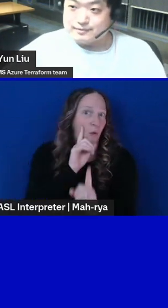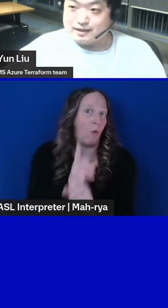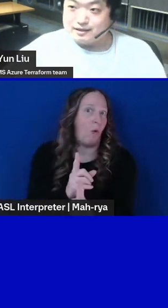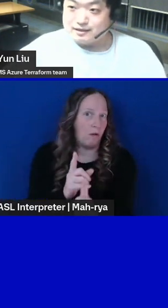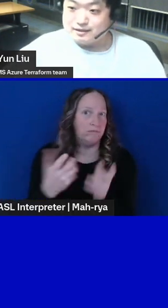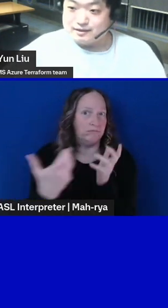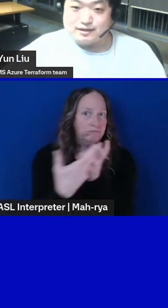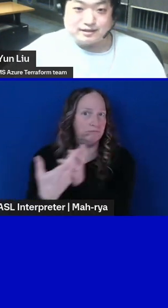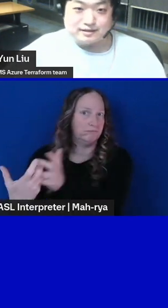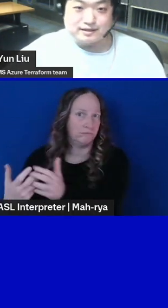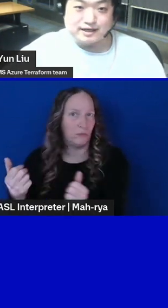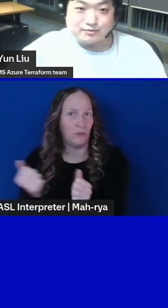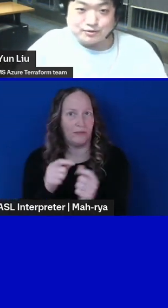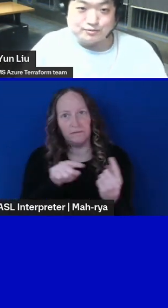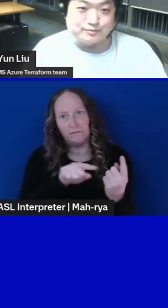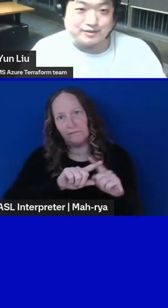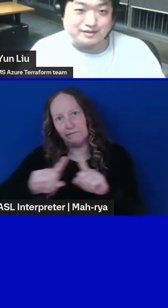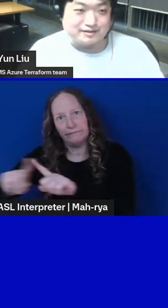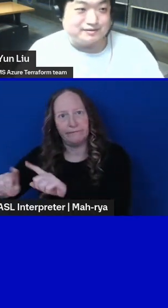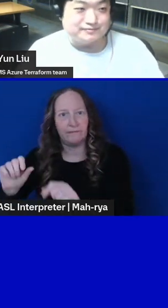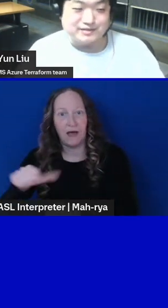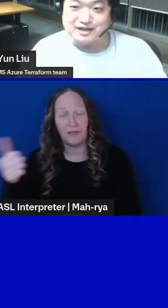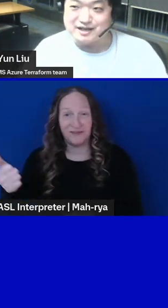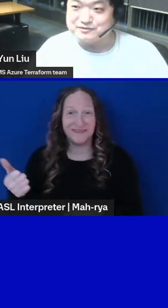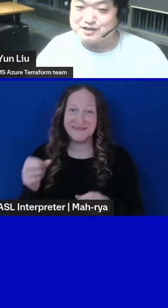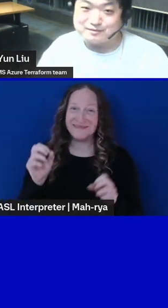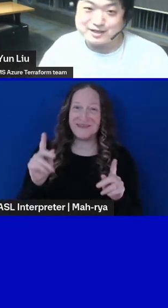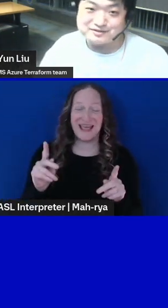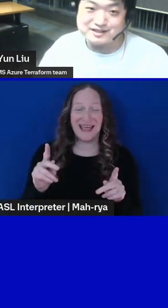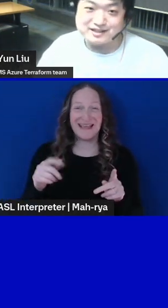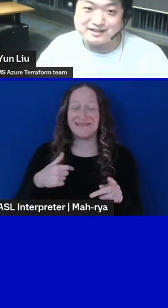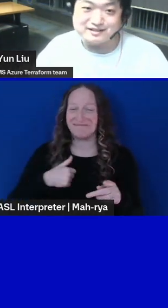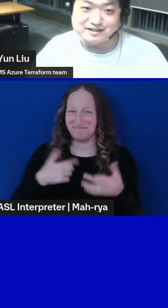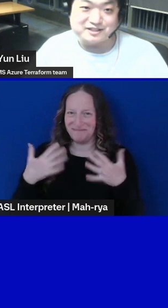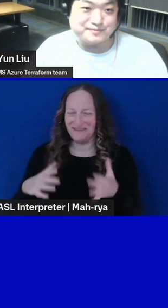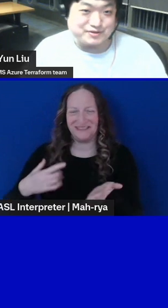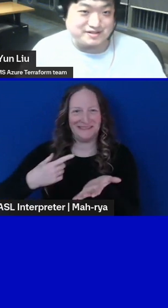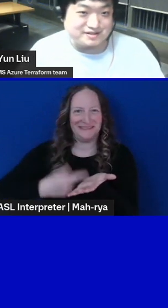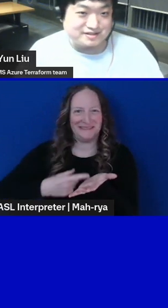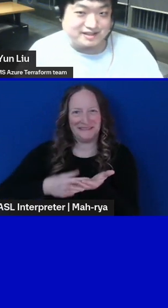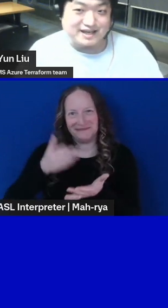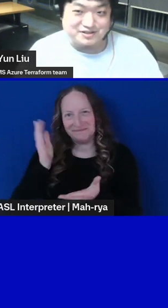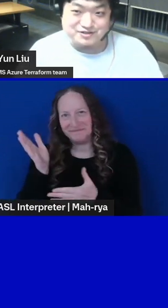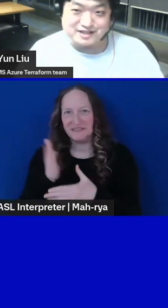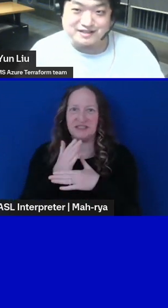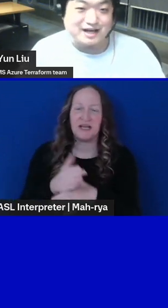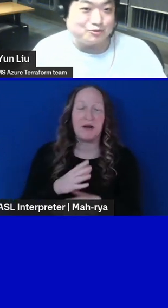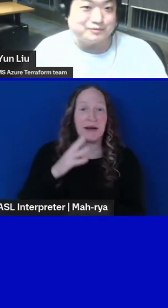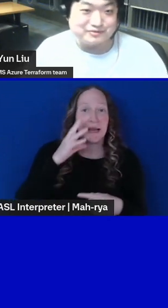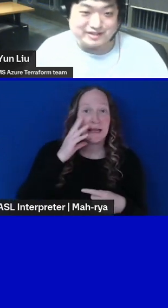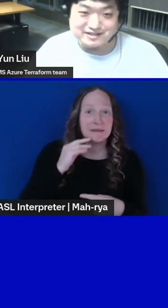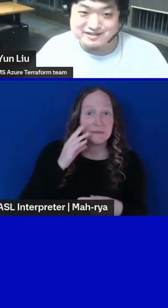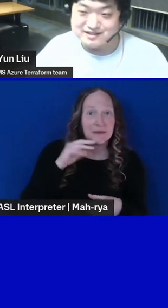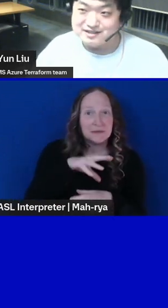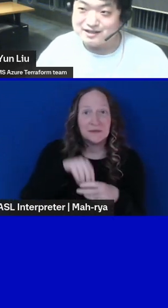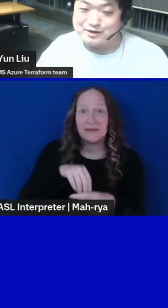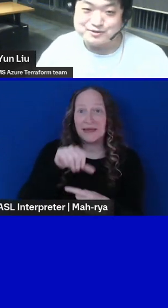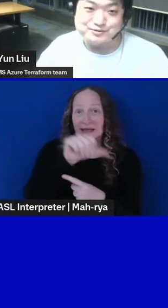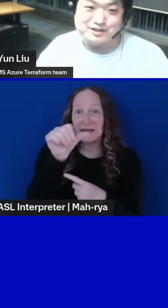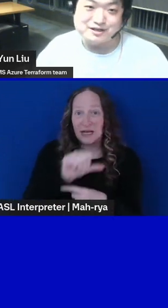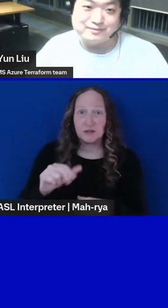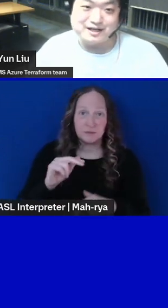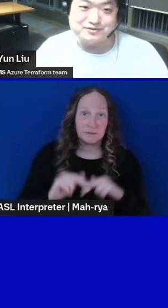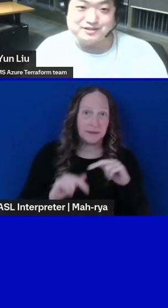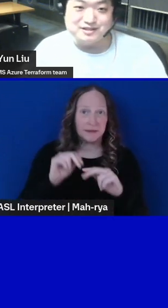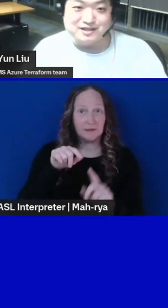Okay, uh, that will I have talked about the experience in Azure and how we build this. I